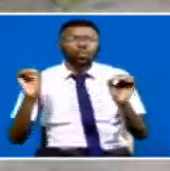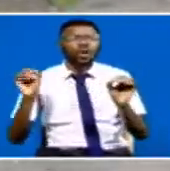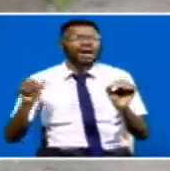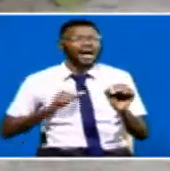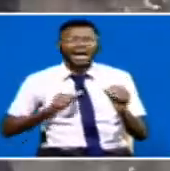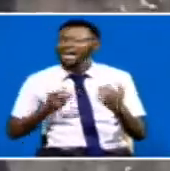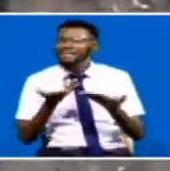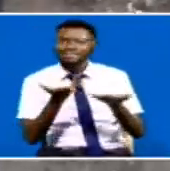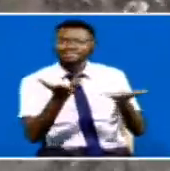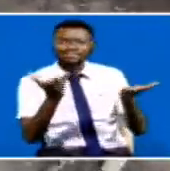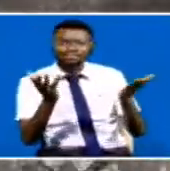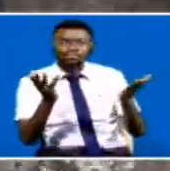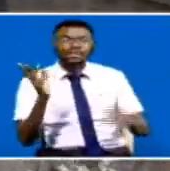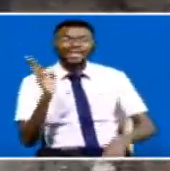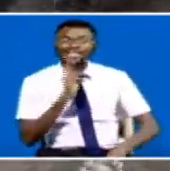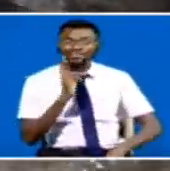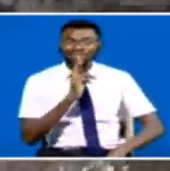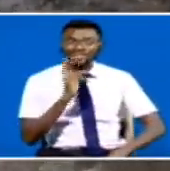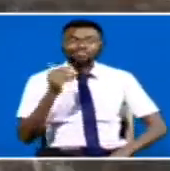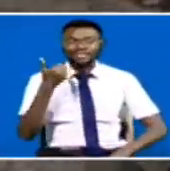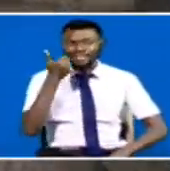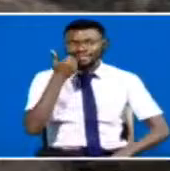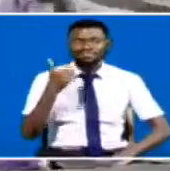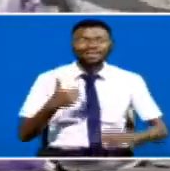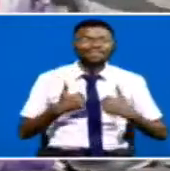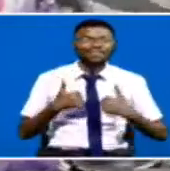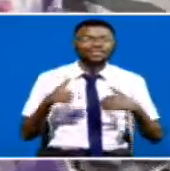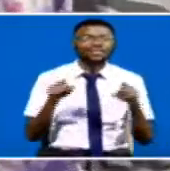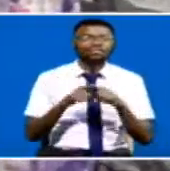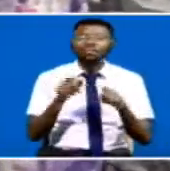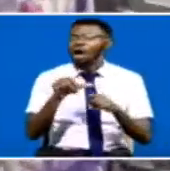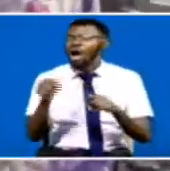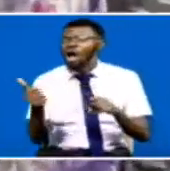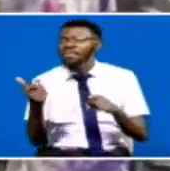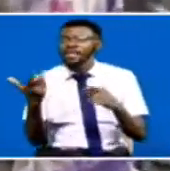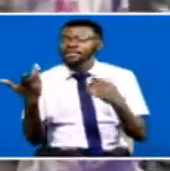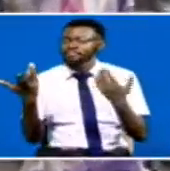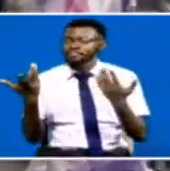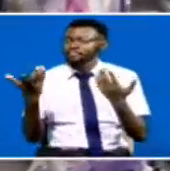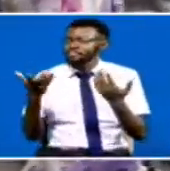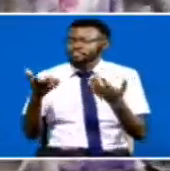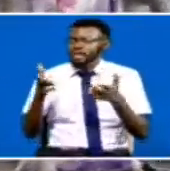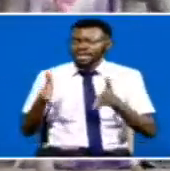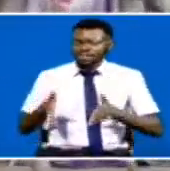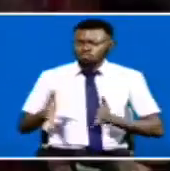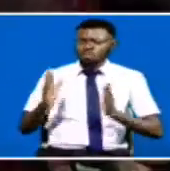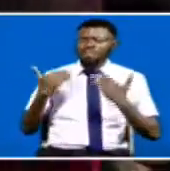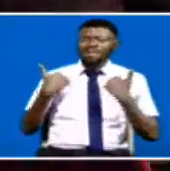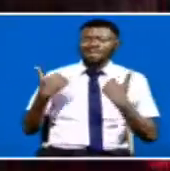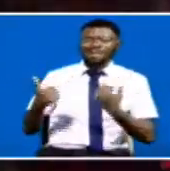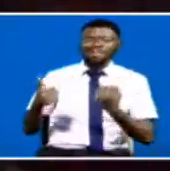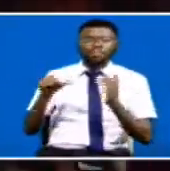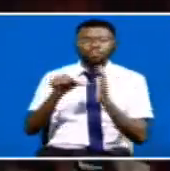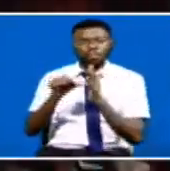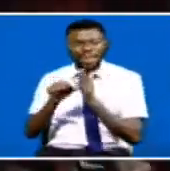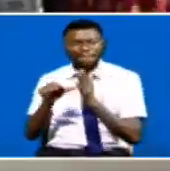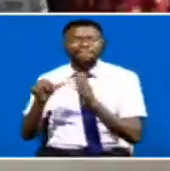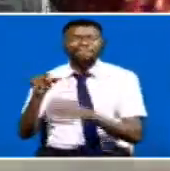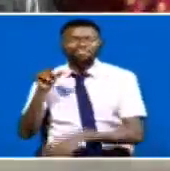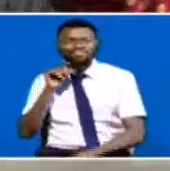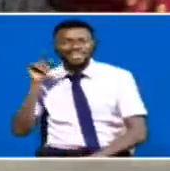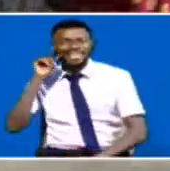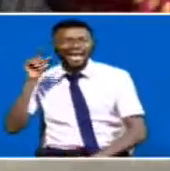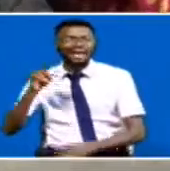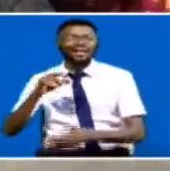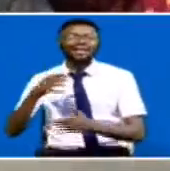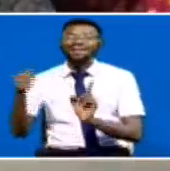girls to risks of spread of diseases, including those impacting reproductive health, as well as risks of gender-based violence.